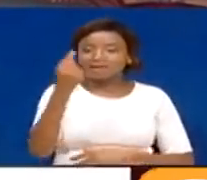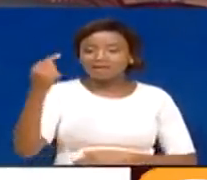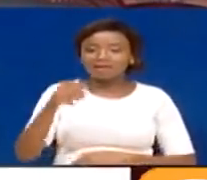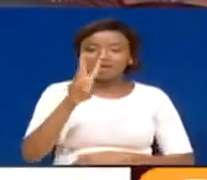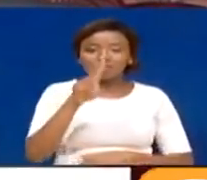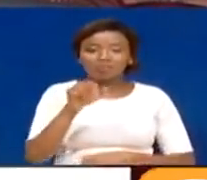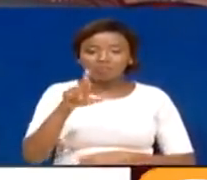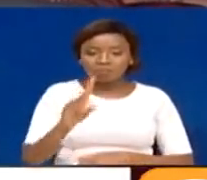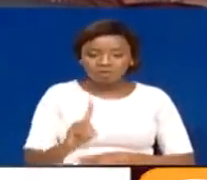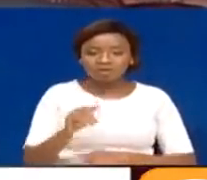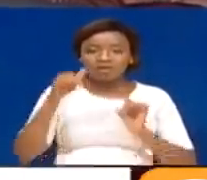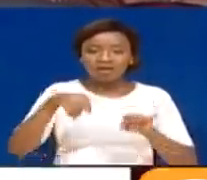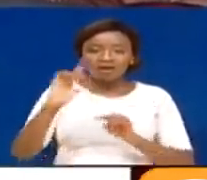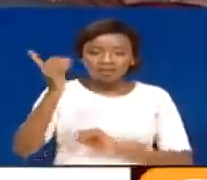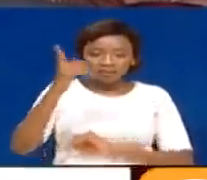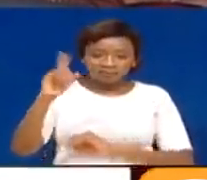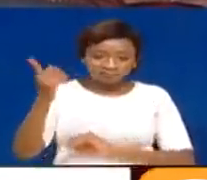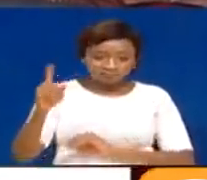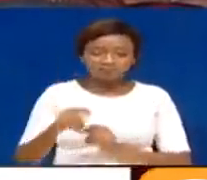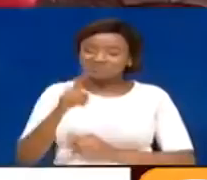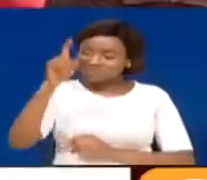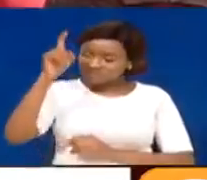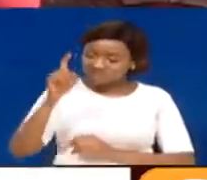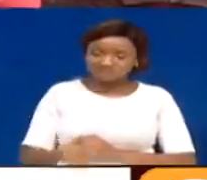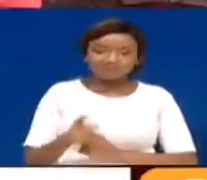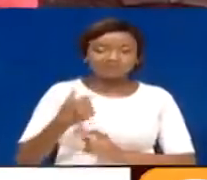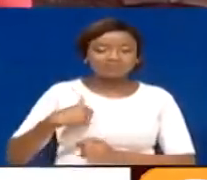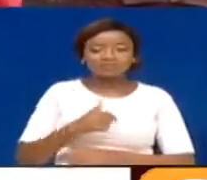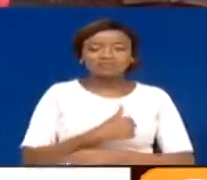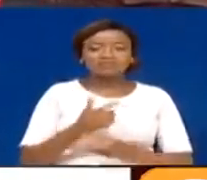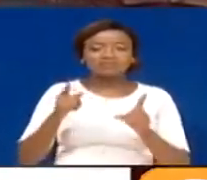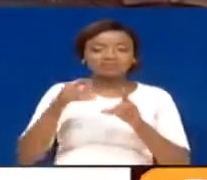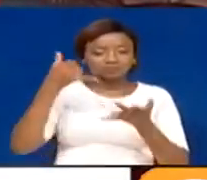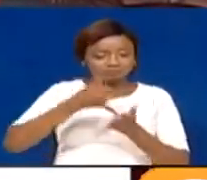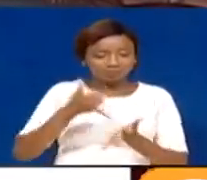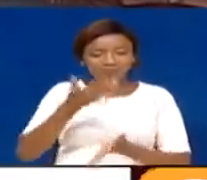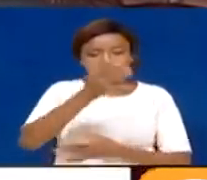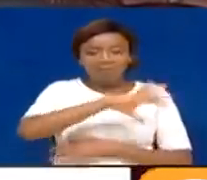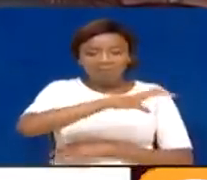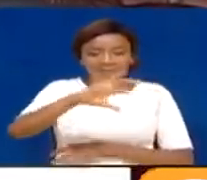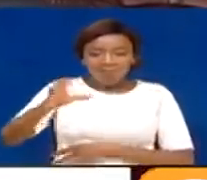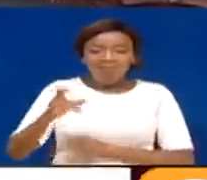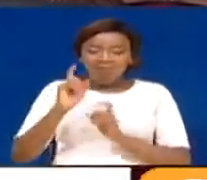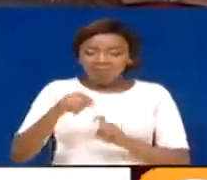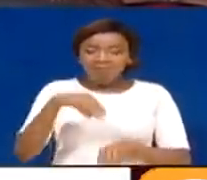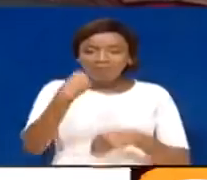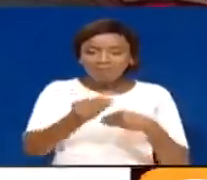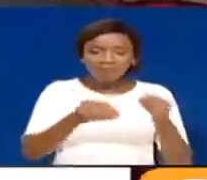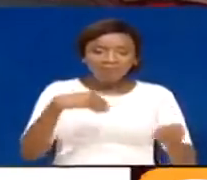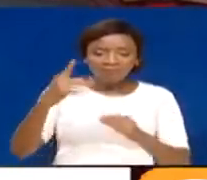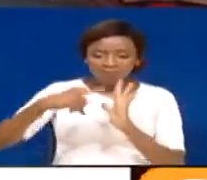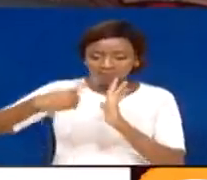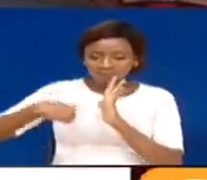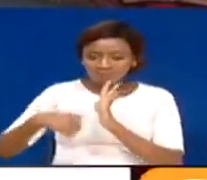kila ward katika hii Nairobi, lazima tukiwa kwa county tuwapatie machines